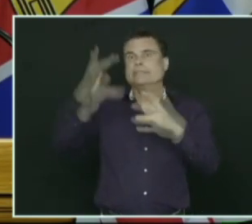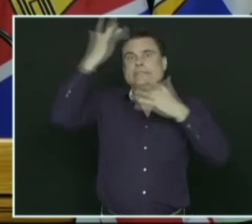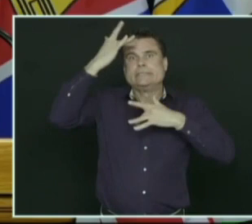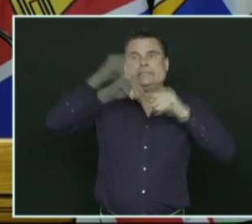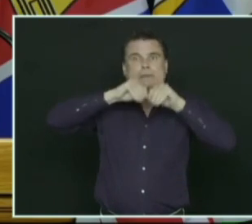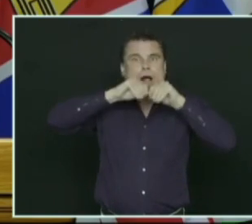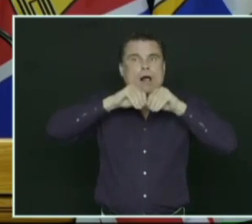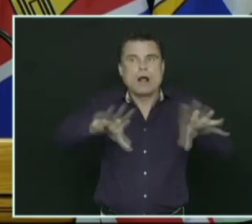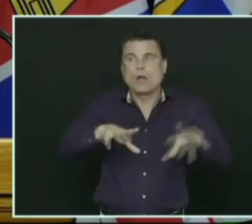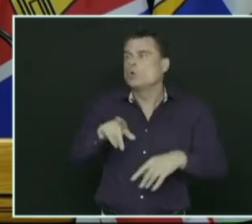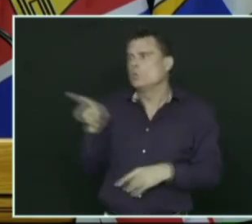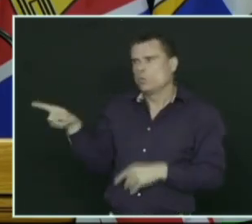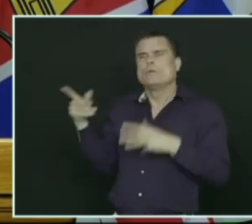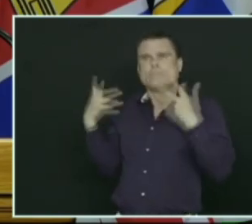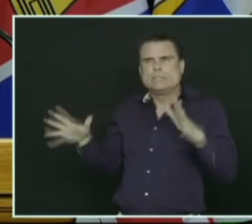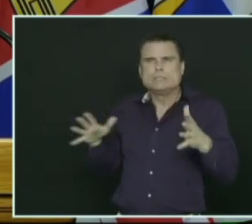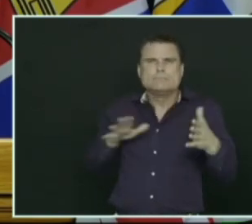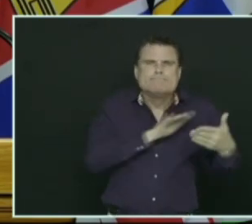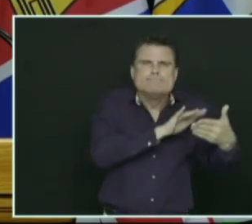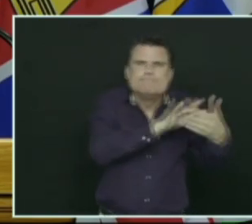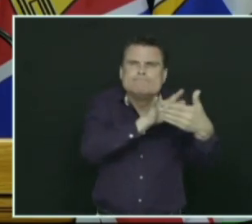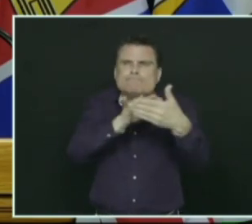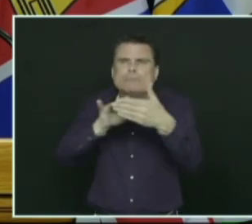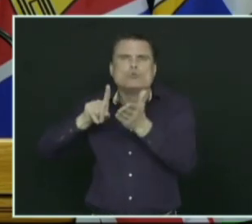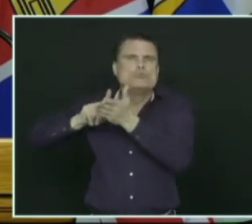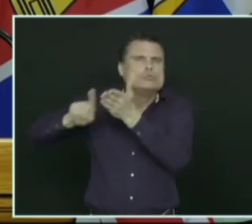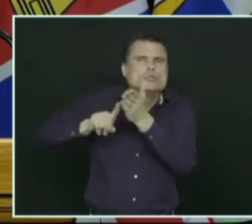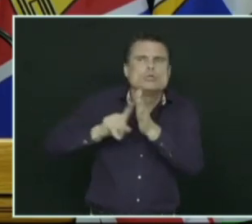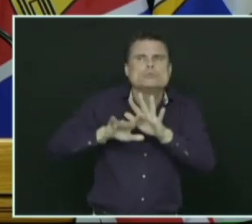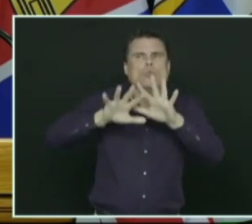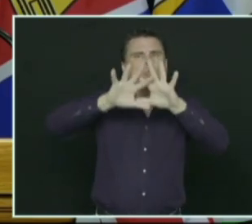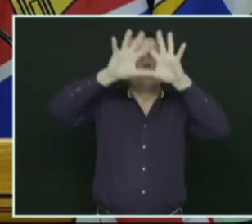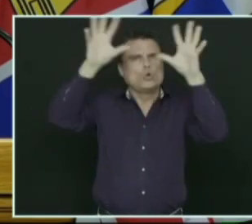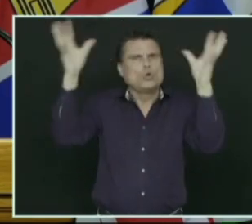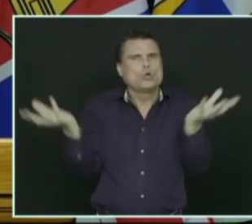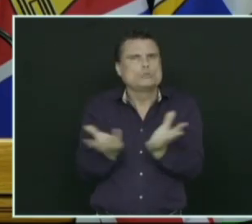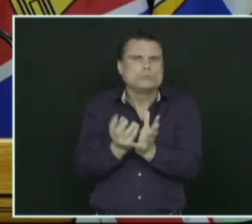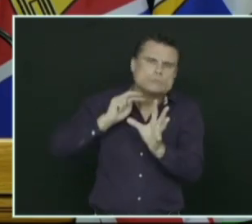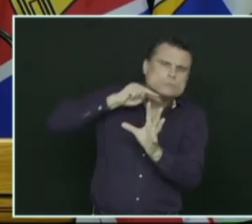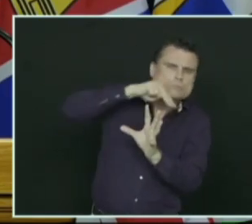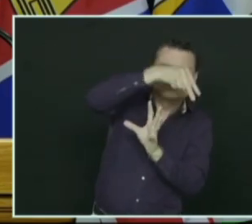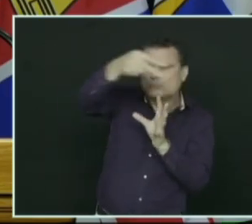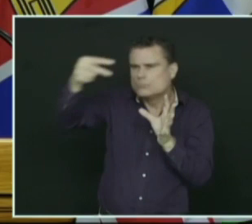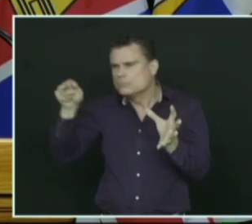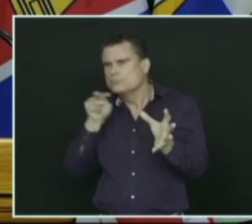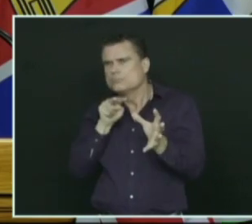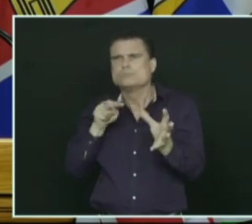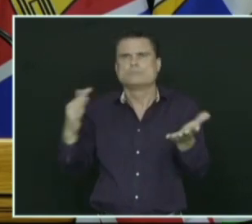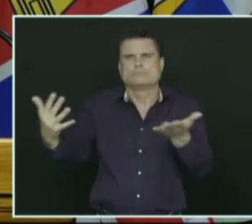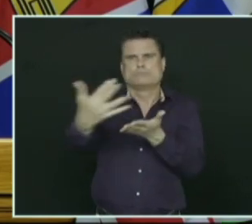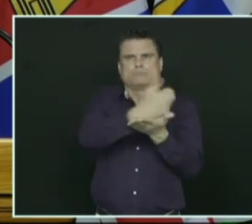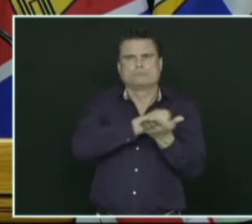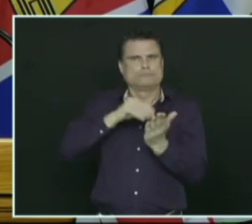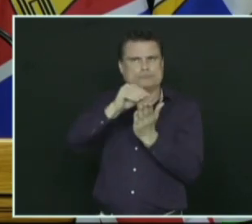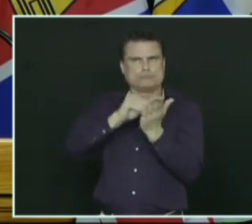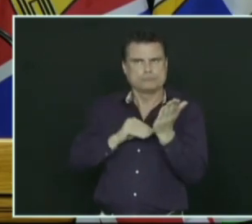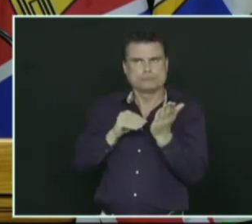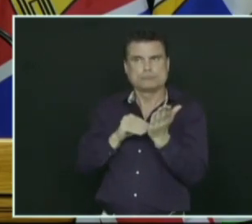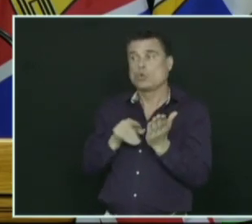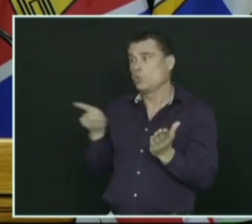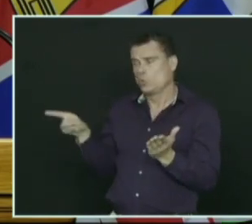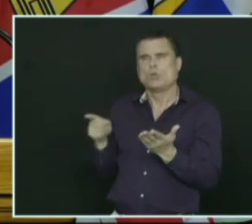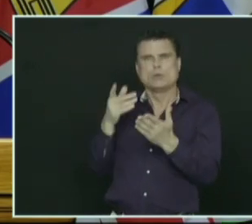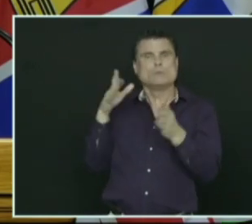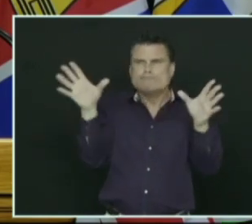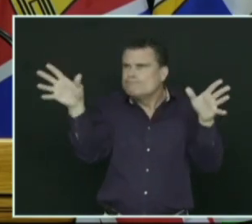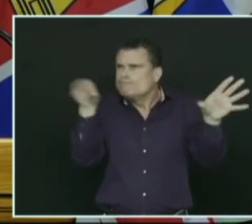and none of them are right. That they're not predictive. So in that paper, my concerns were really about balancing the